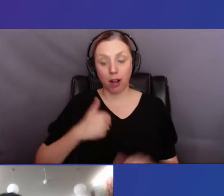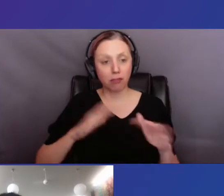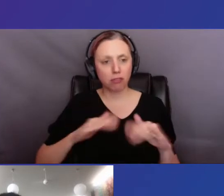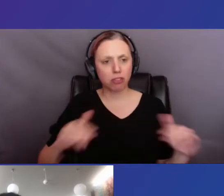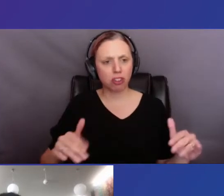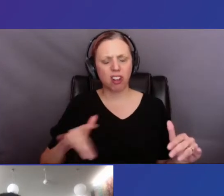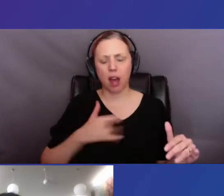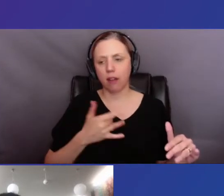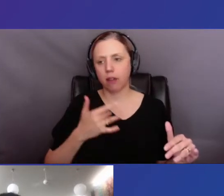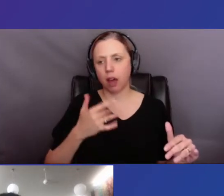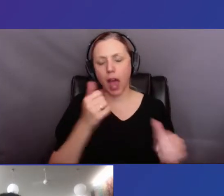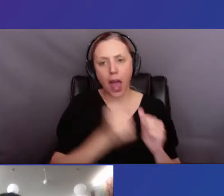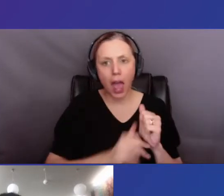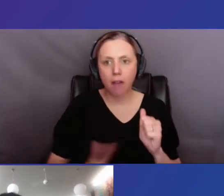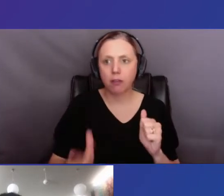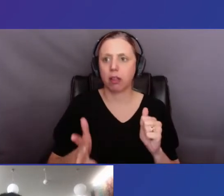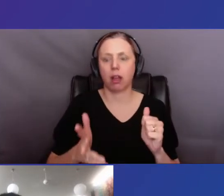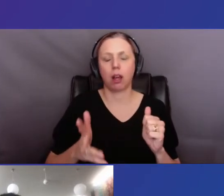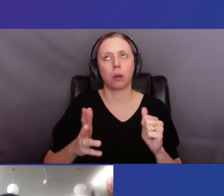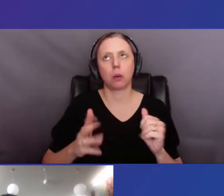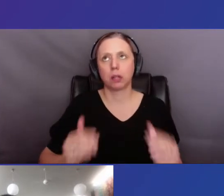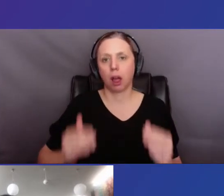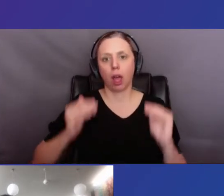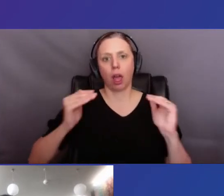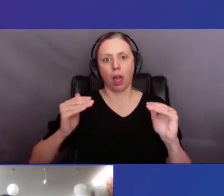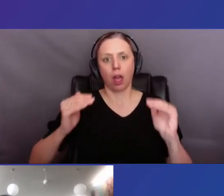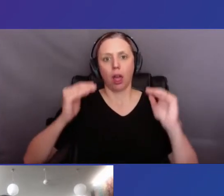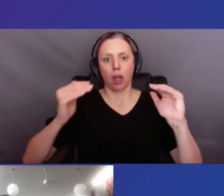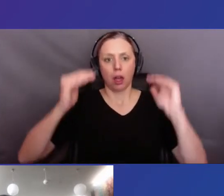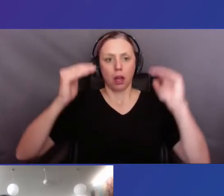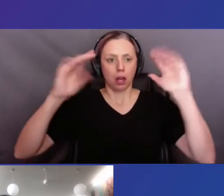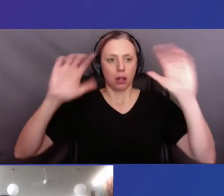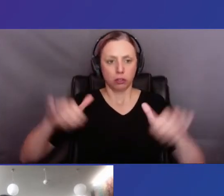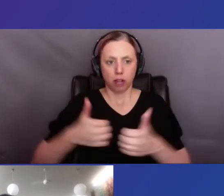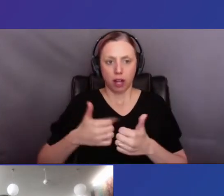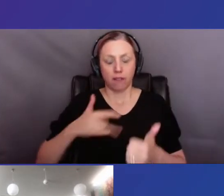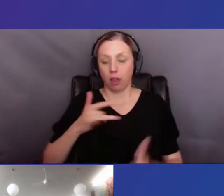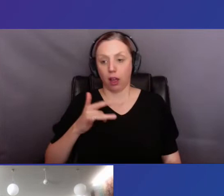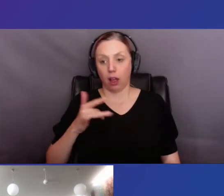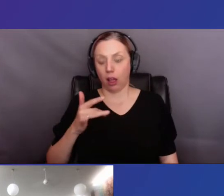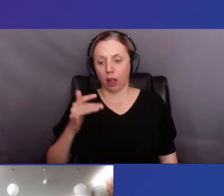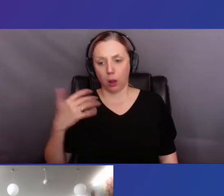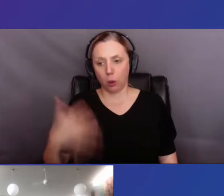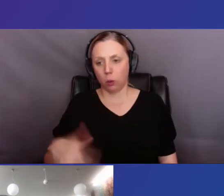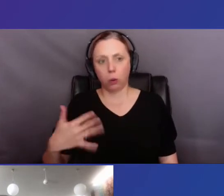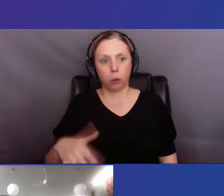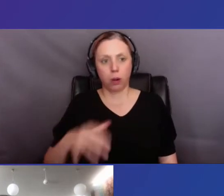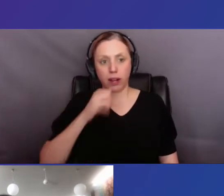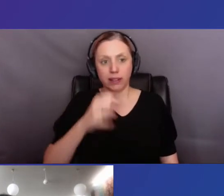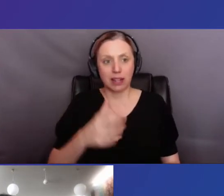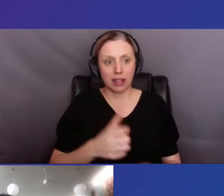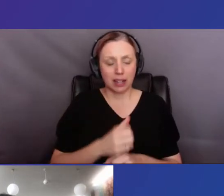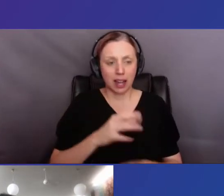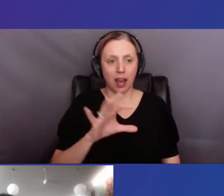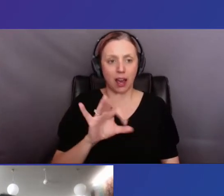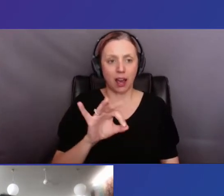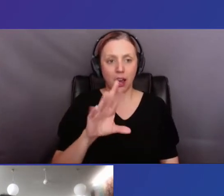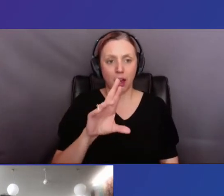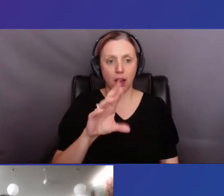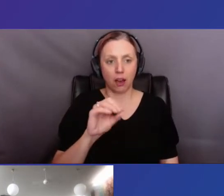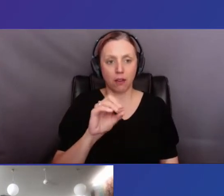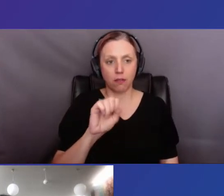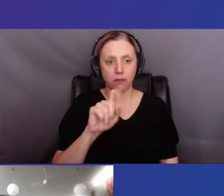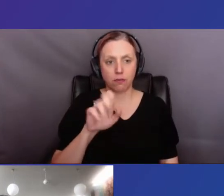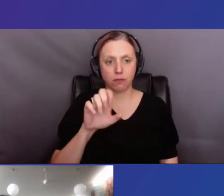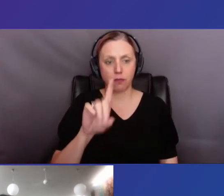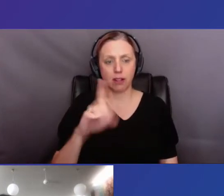all the time in art making. They didn't get the frosted blue, gel